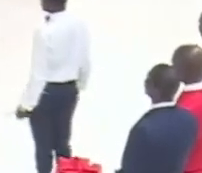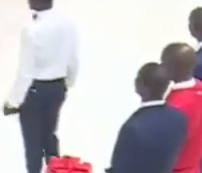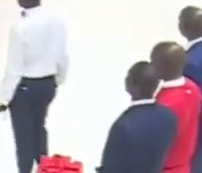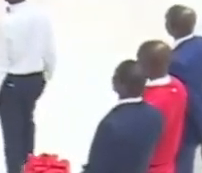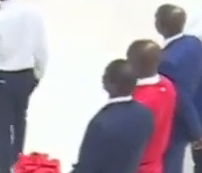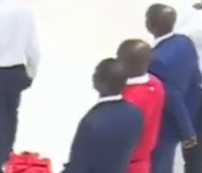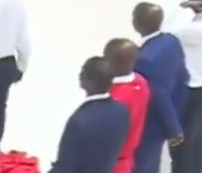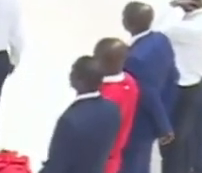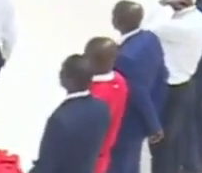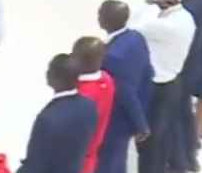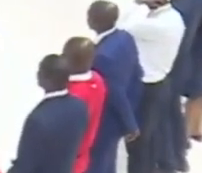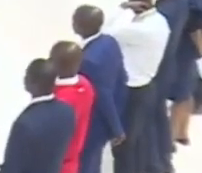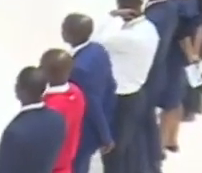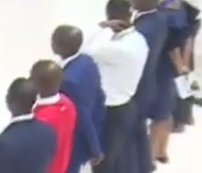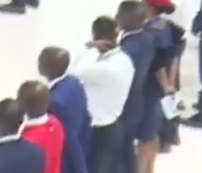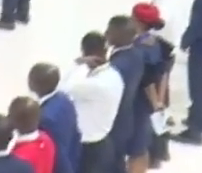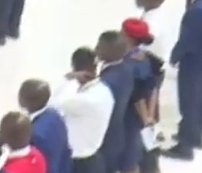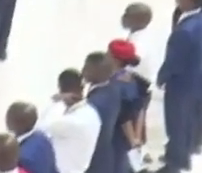Oh, 6.